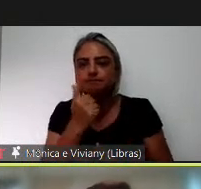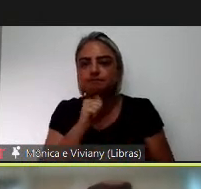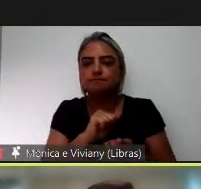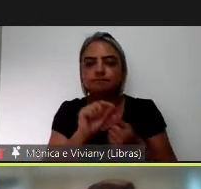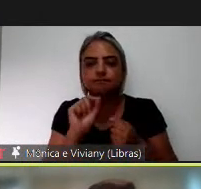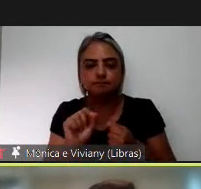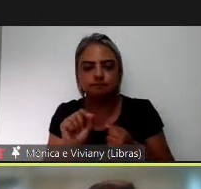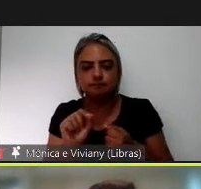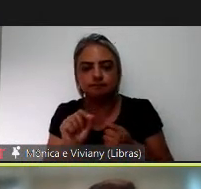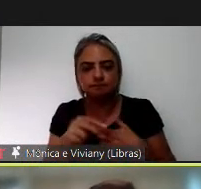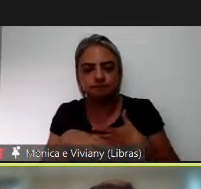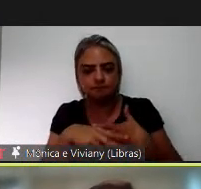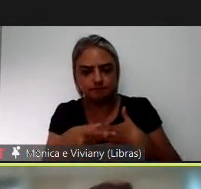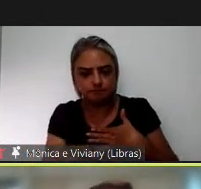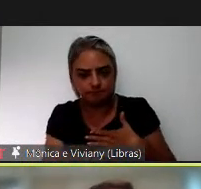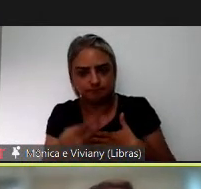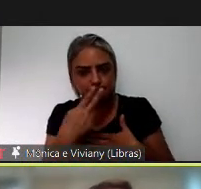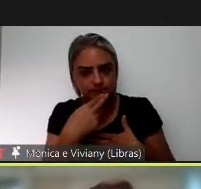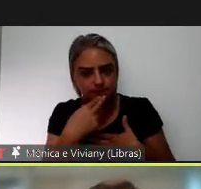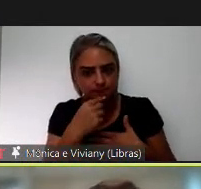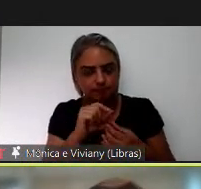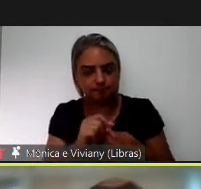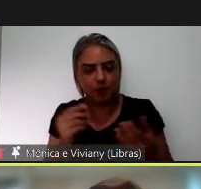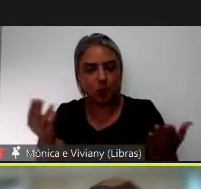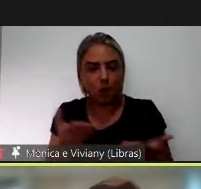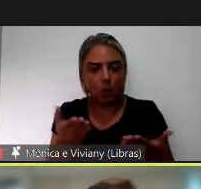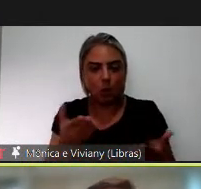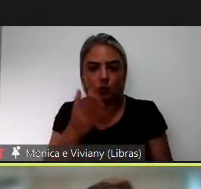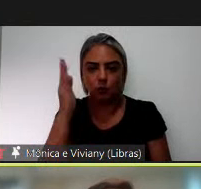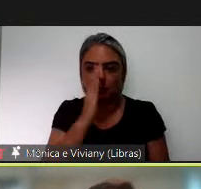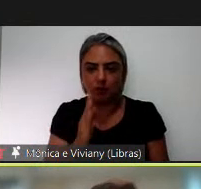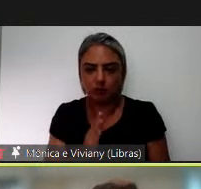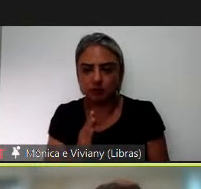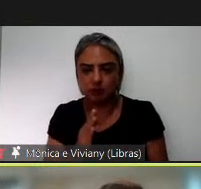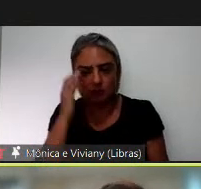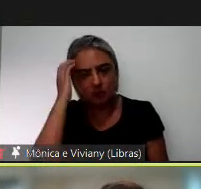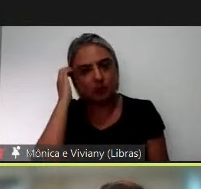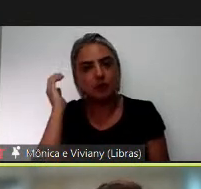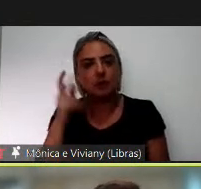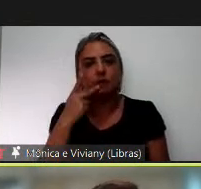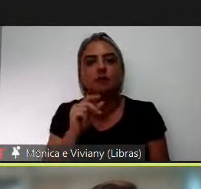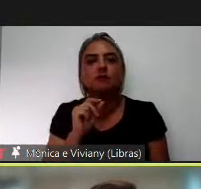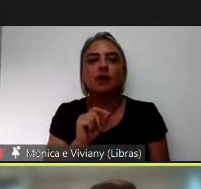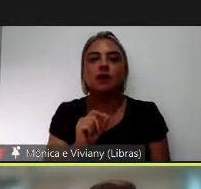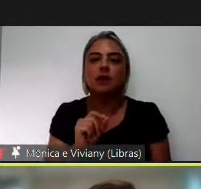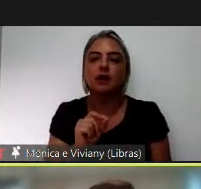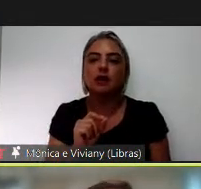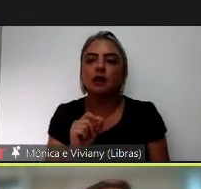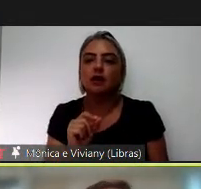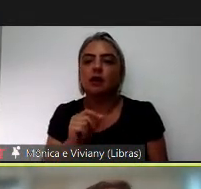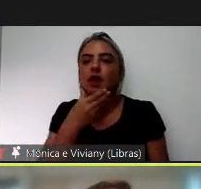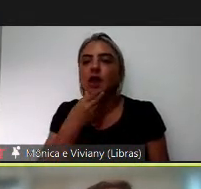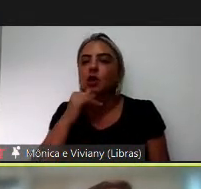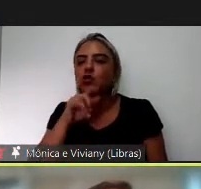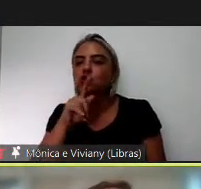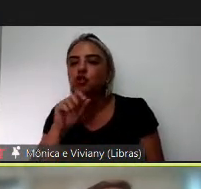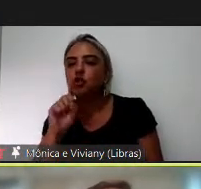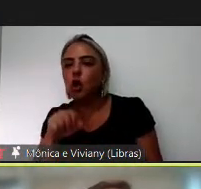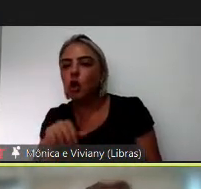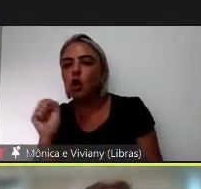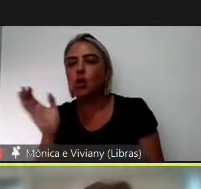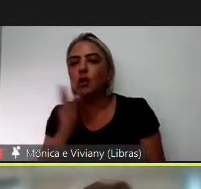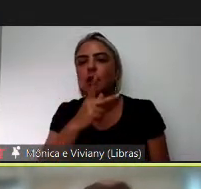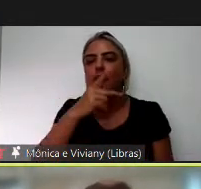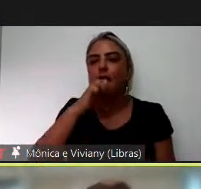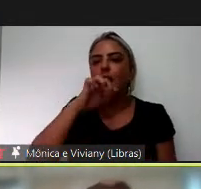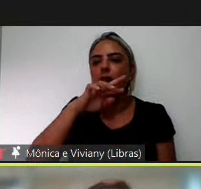to this inadequate nutrition and this food and nutritional security. So in Brazil, it was already mentioned before by